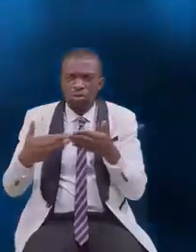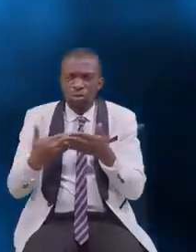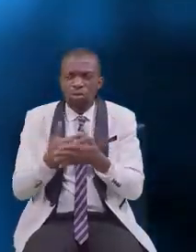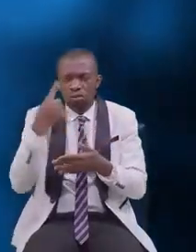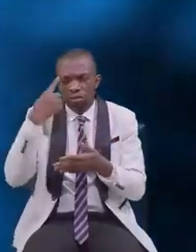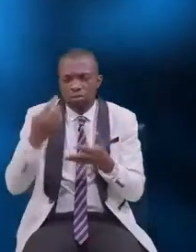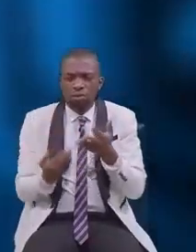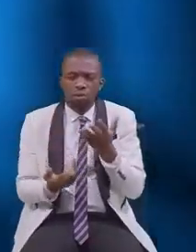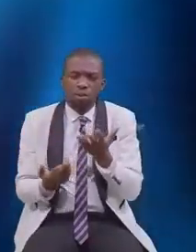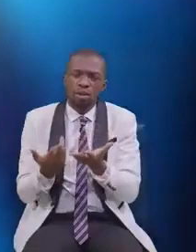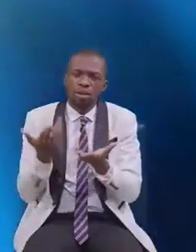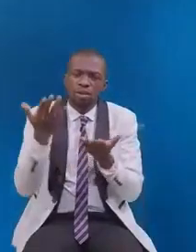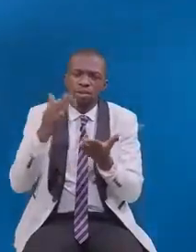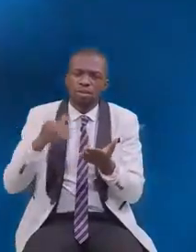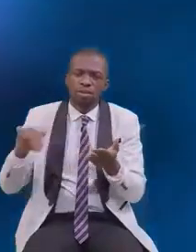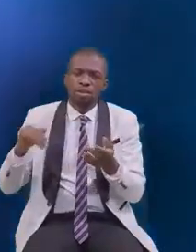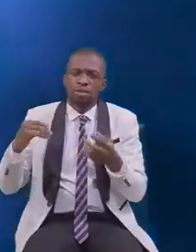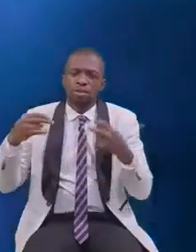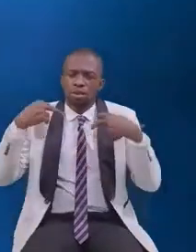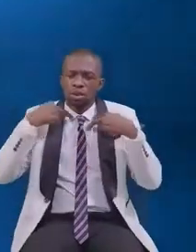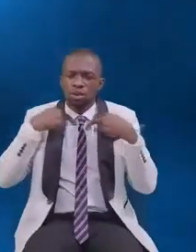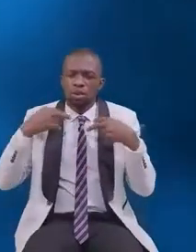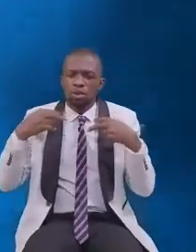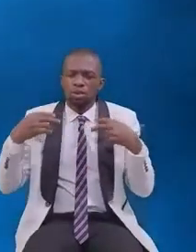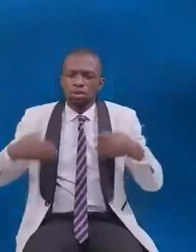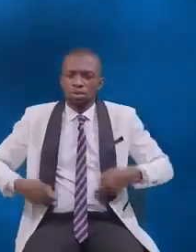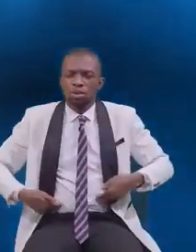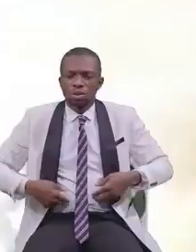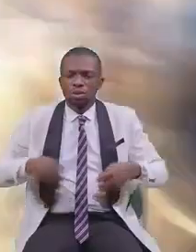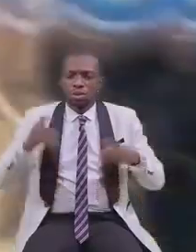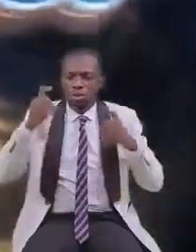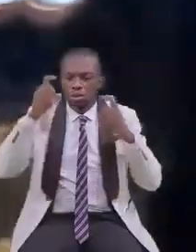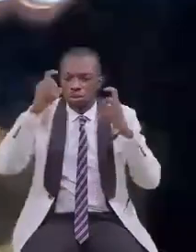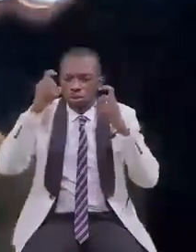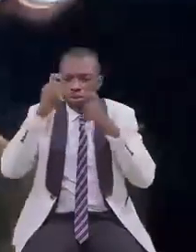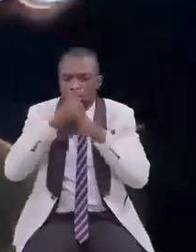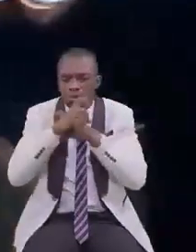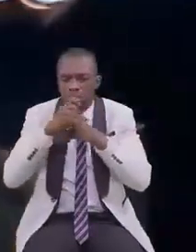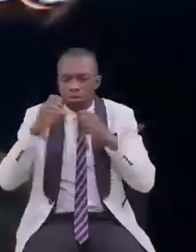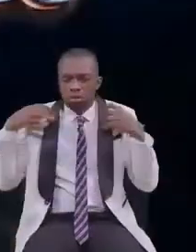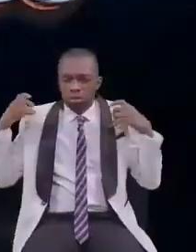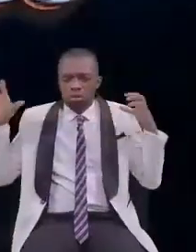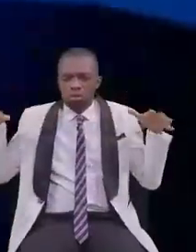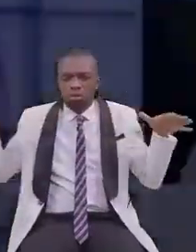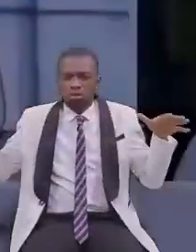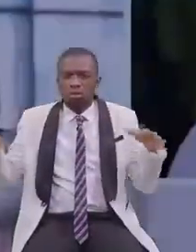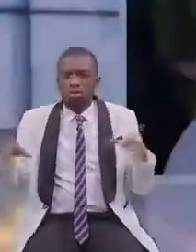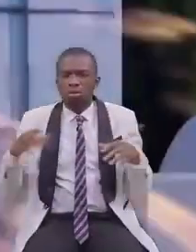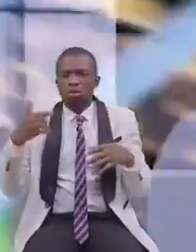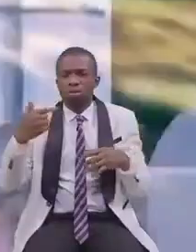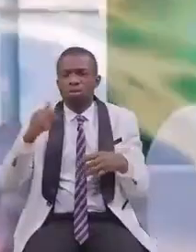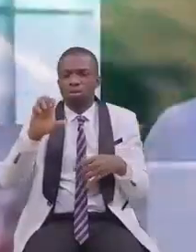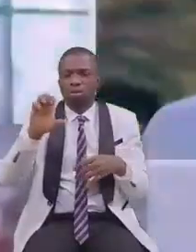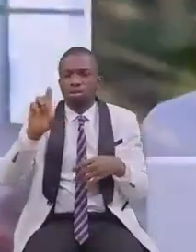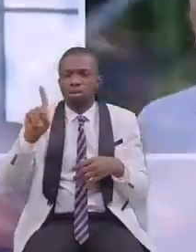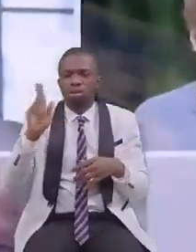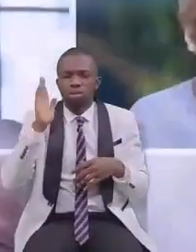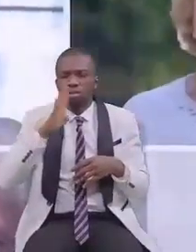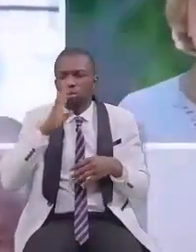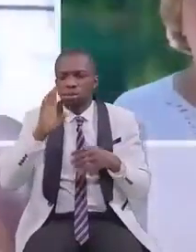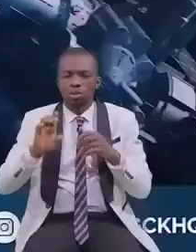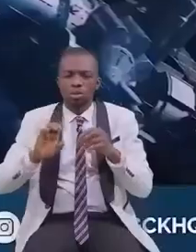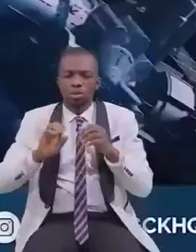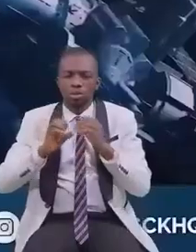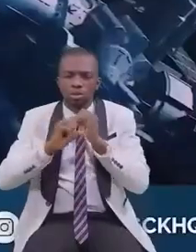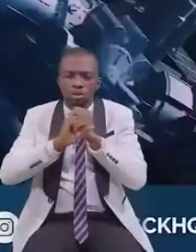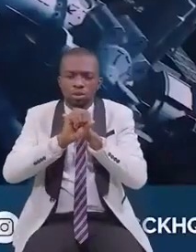on Tuesday, December 26, 2023. GCK Emmanuel will be broadcast live to the world